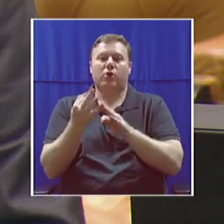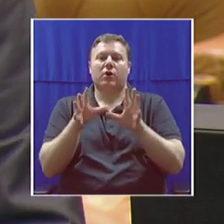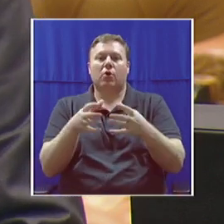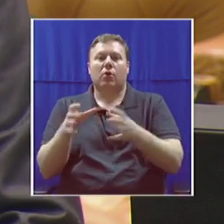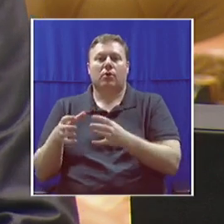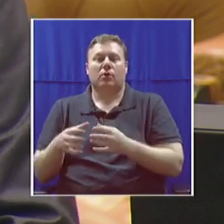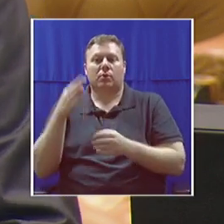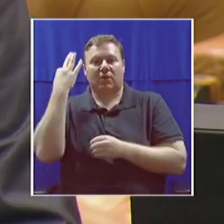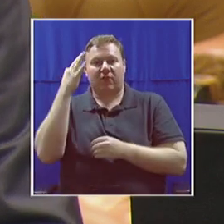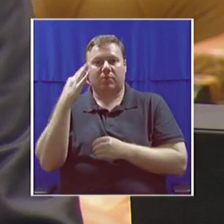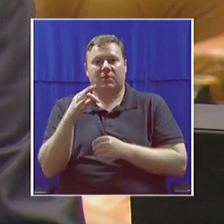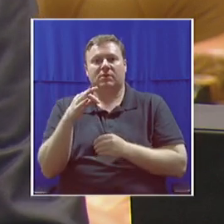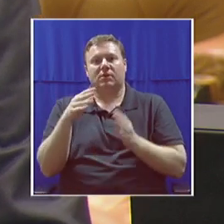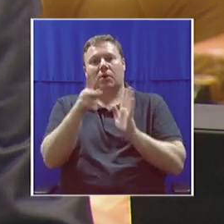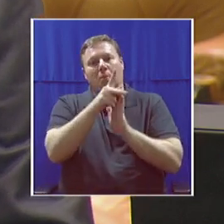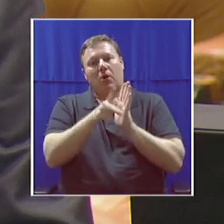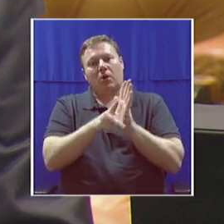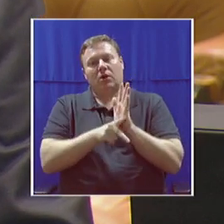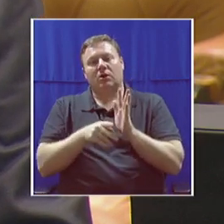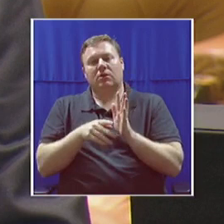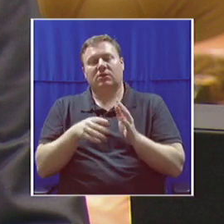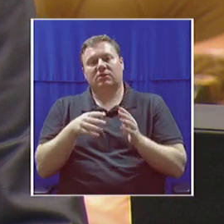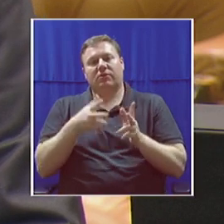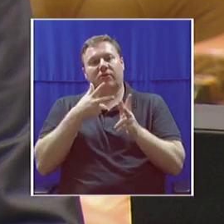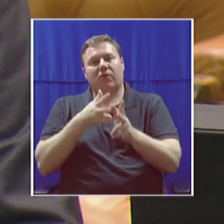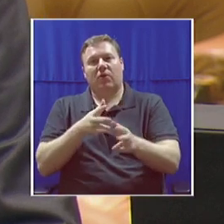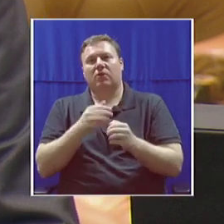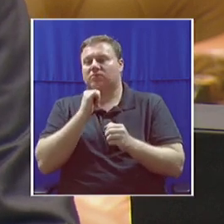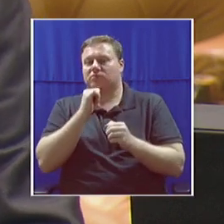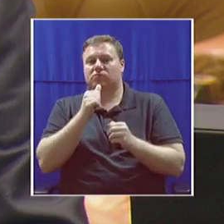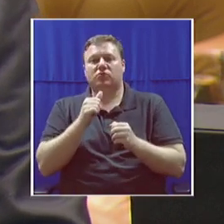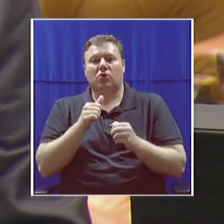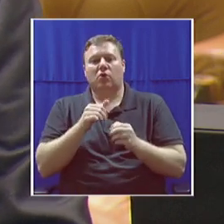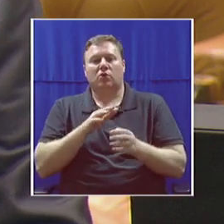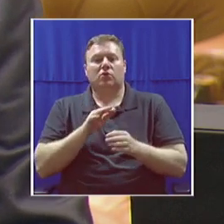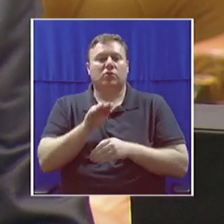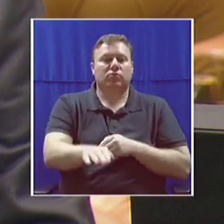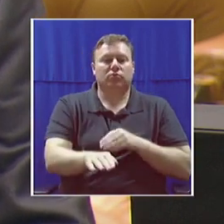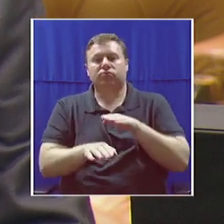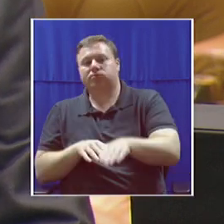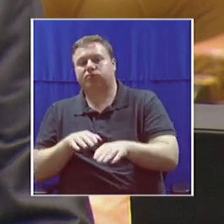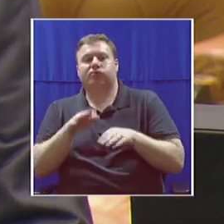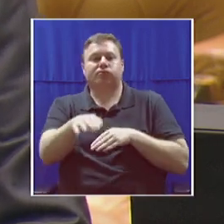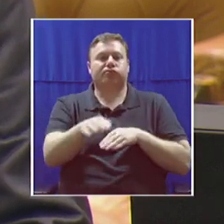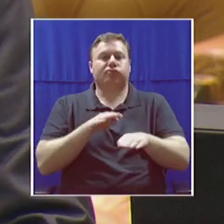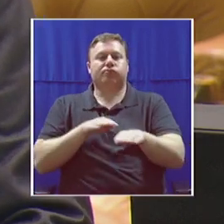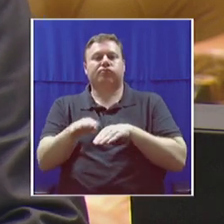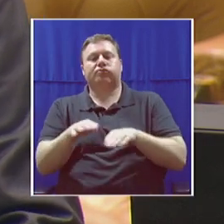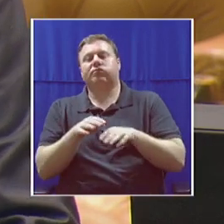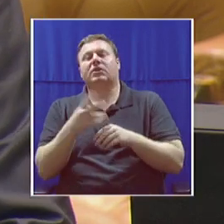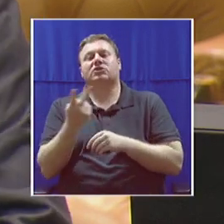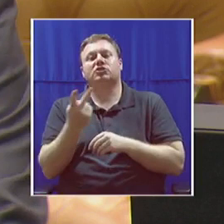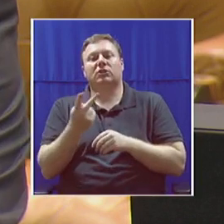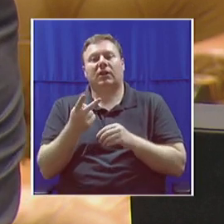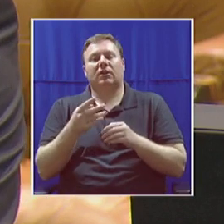ensure policy realignment without encroaching on each other's competency we note of